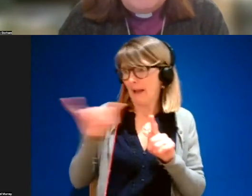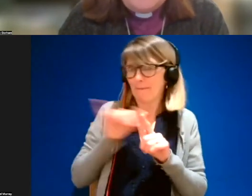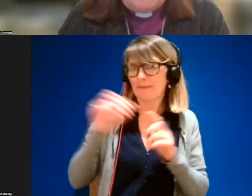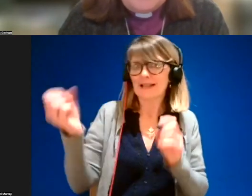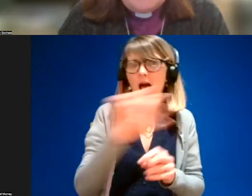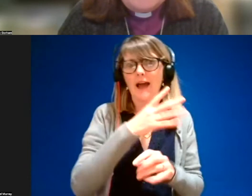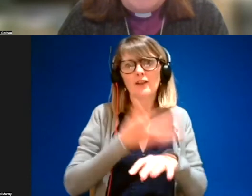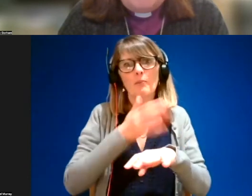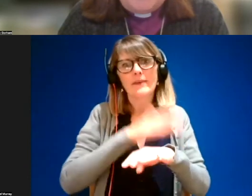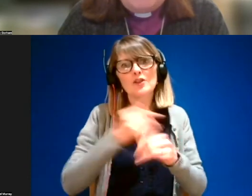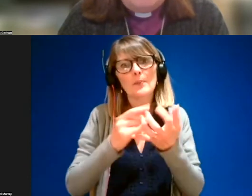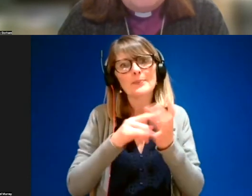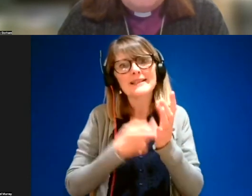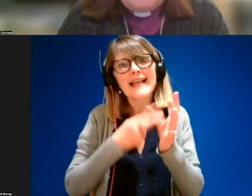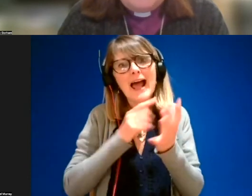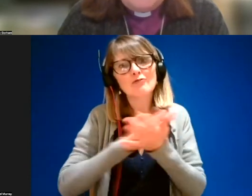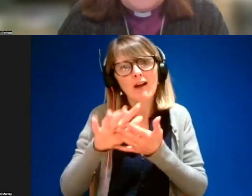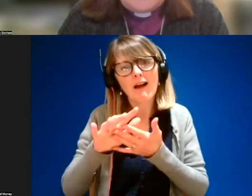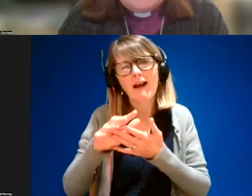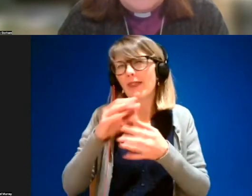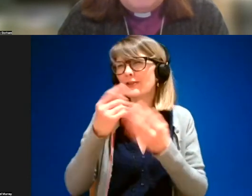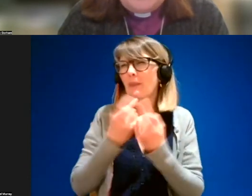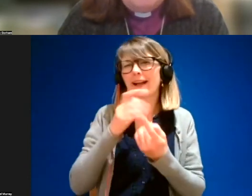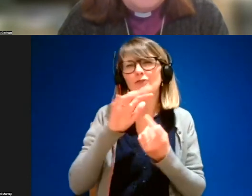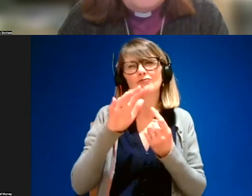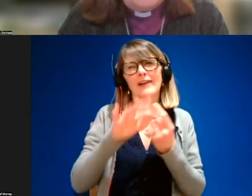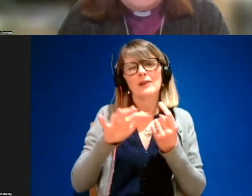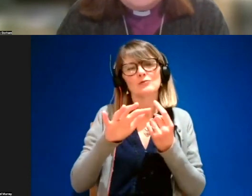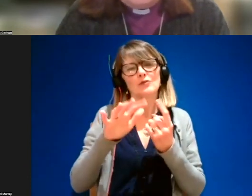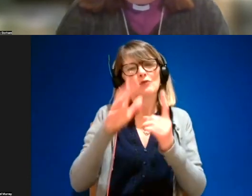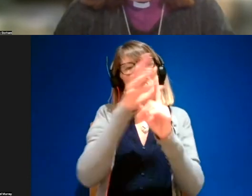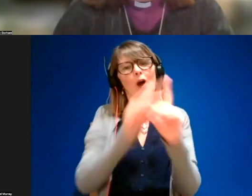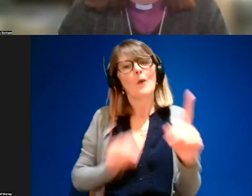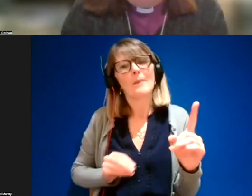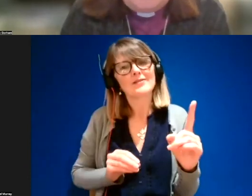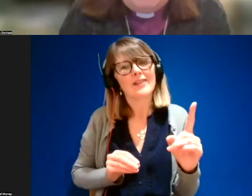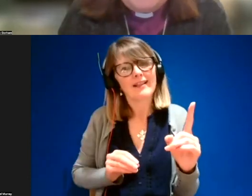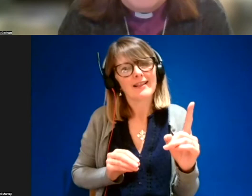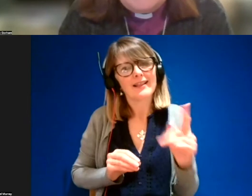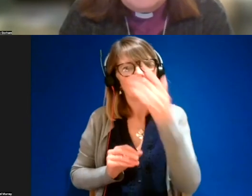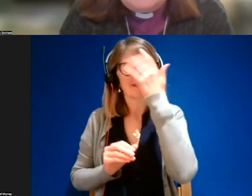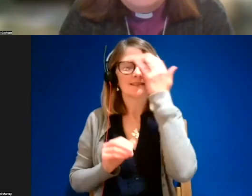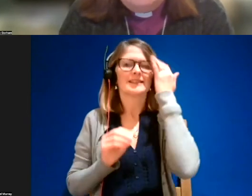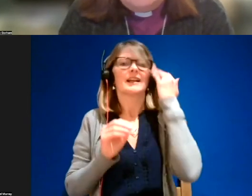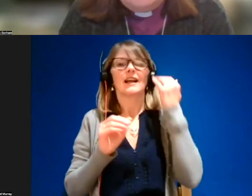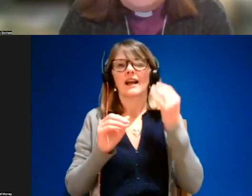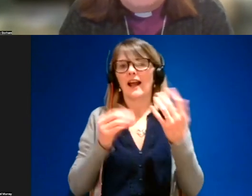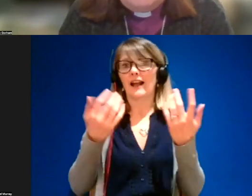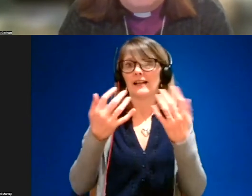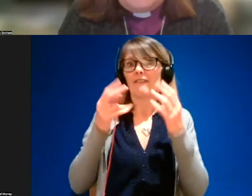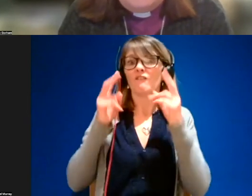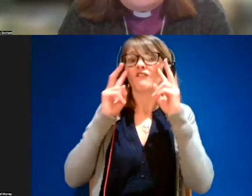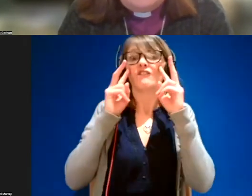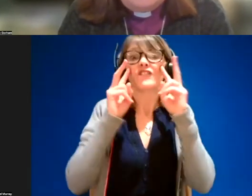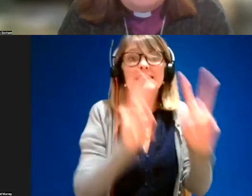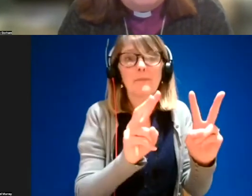And there is something, isn't there, about role models and and asking the question, you know, about visibility in terms